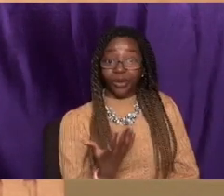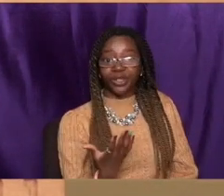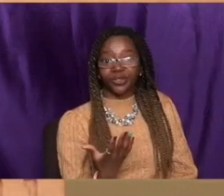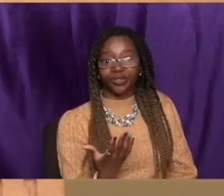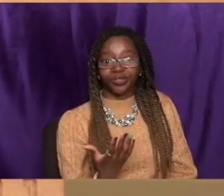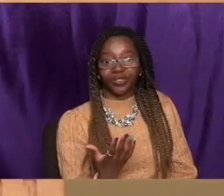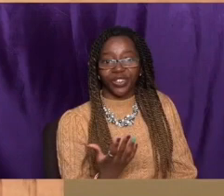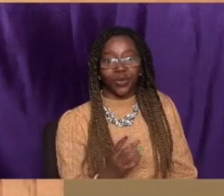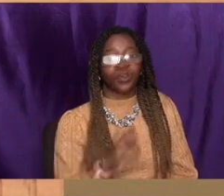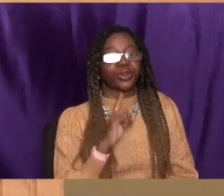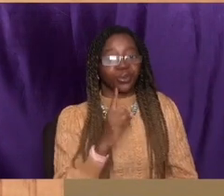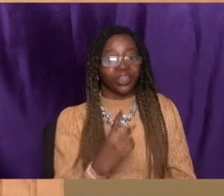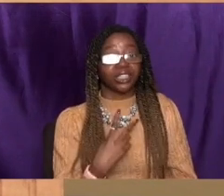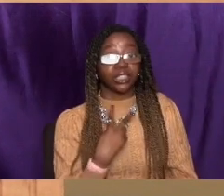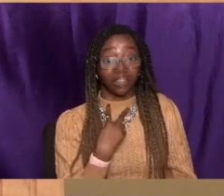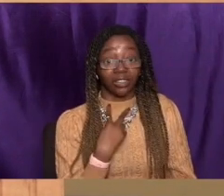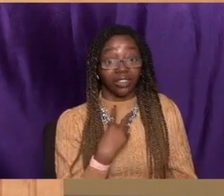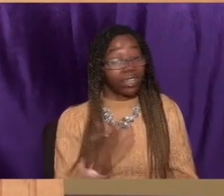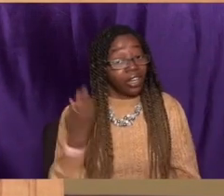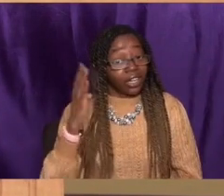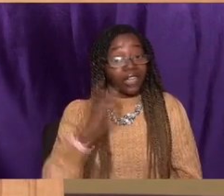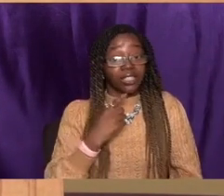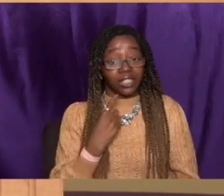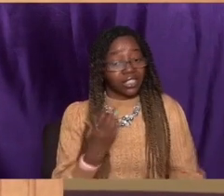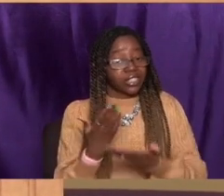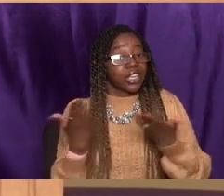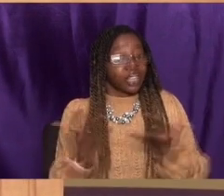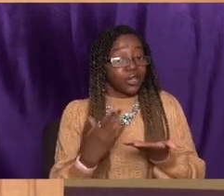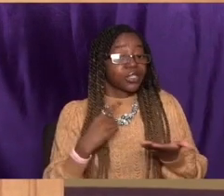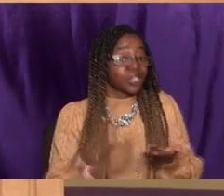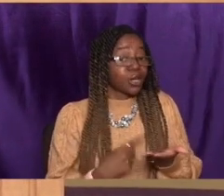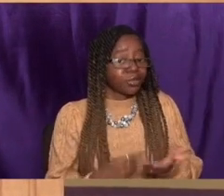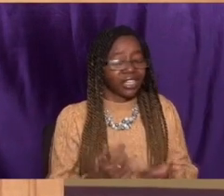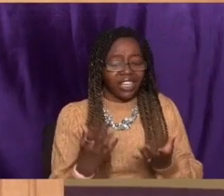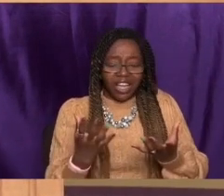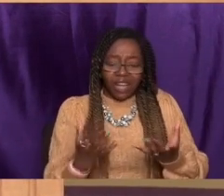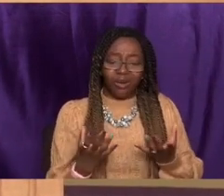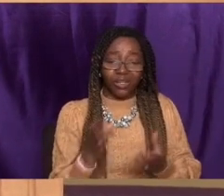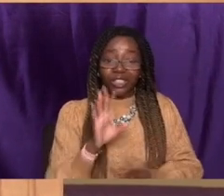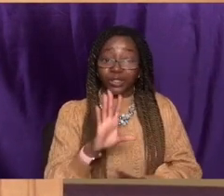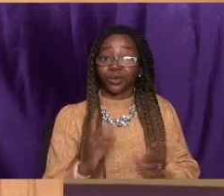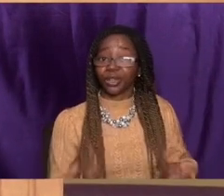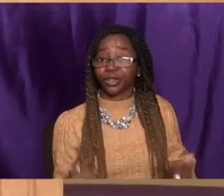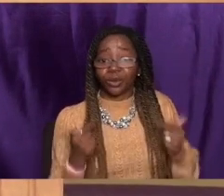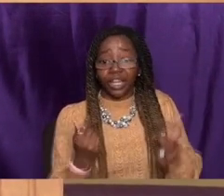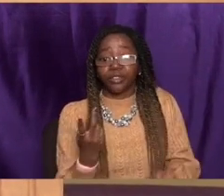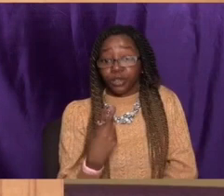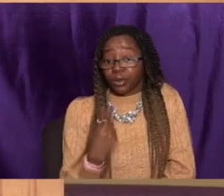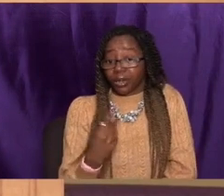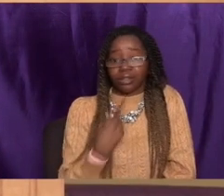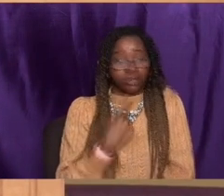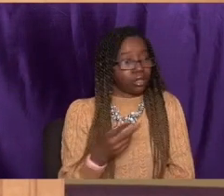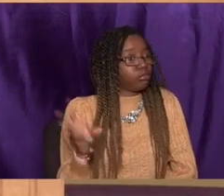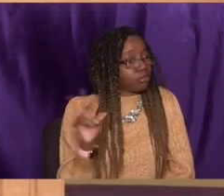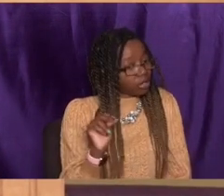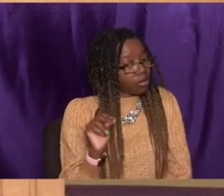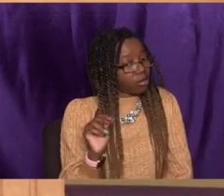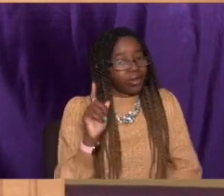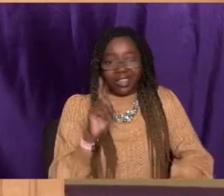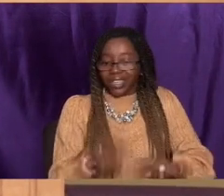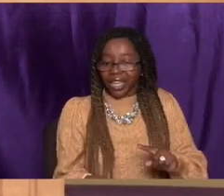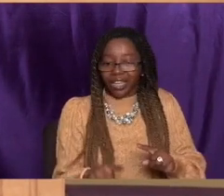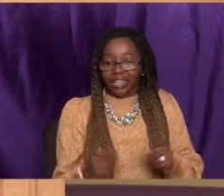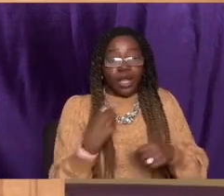really handicapped. When God said, here's something I want to do in your life, and you and I say, no, can't do